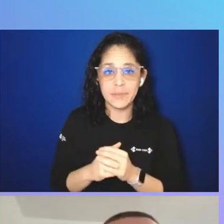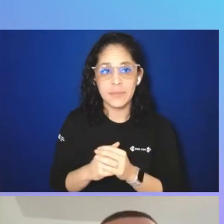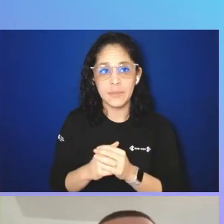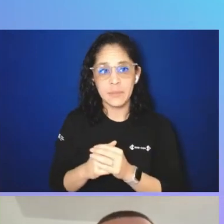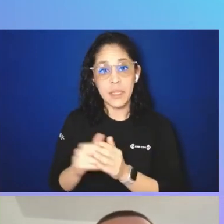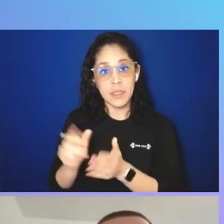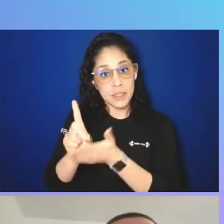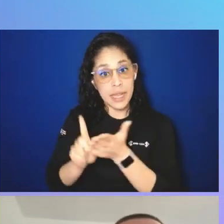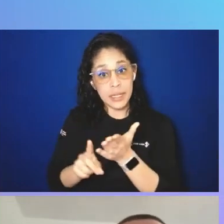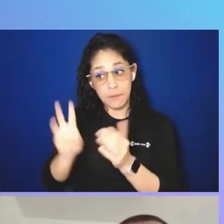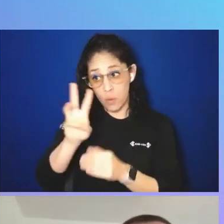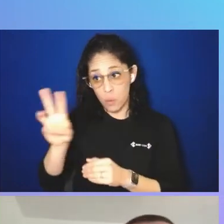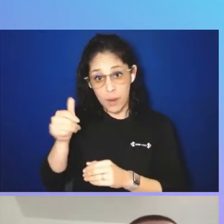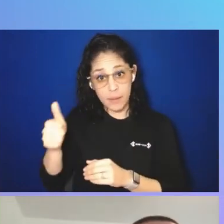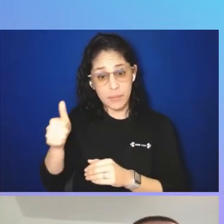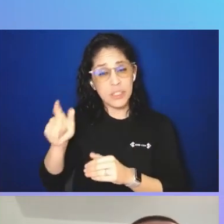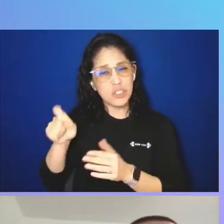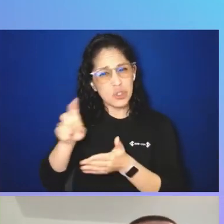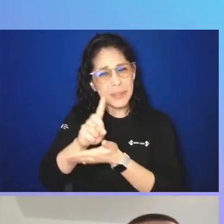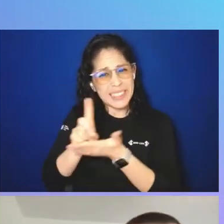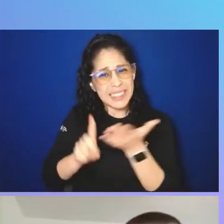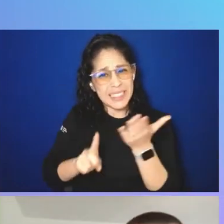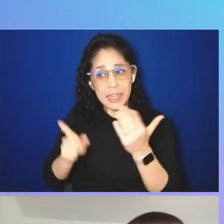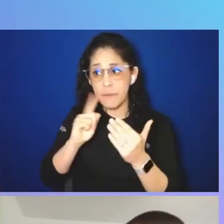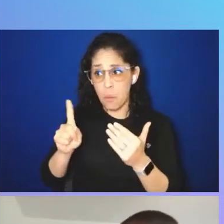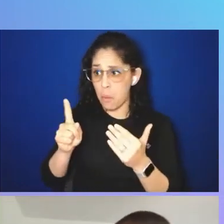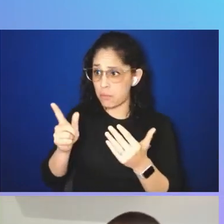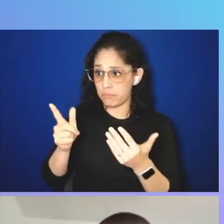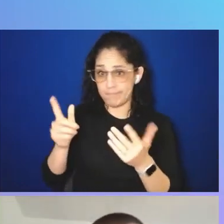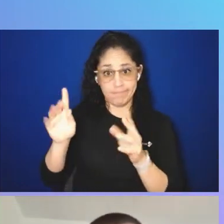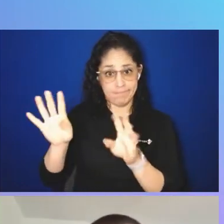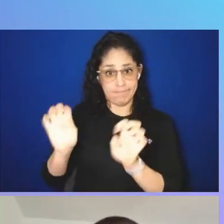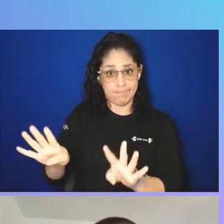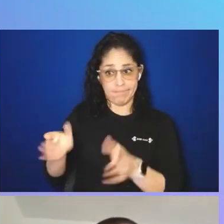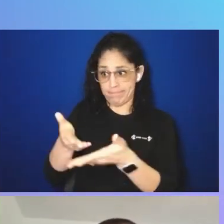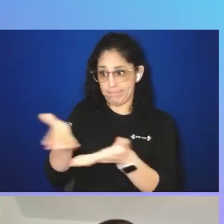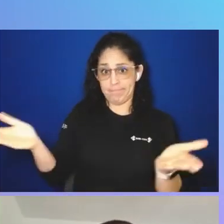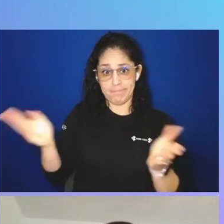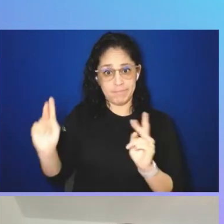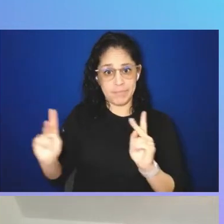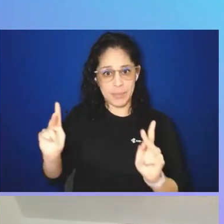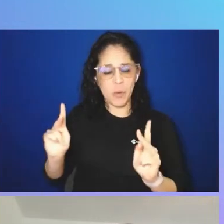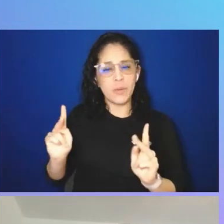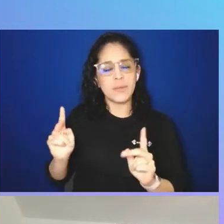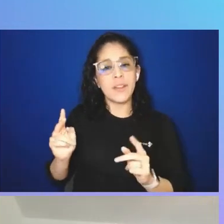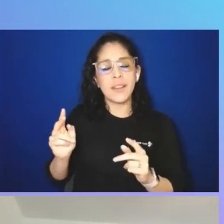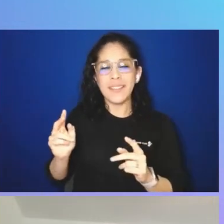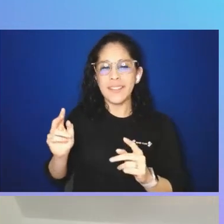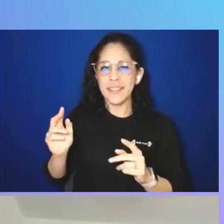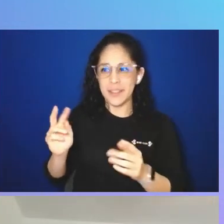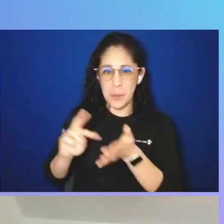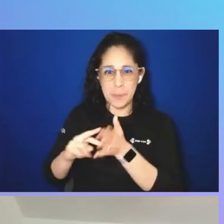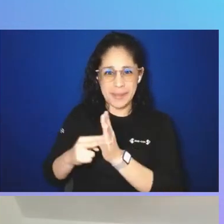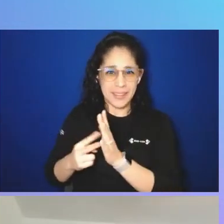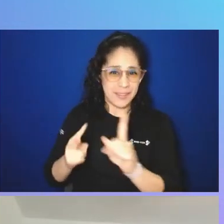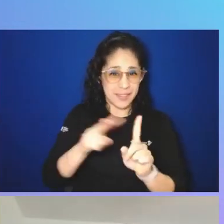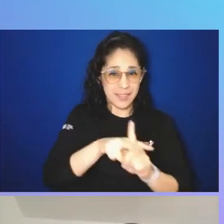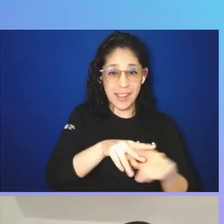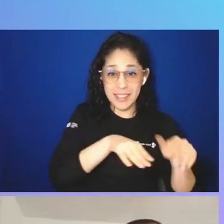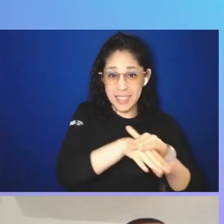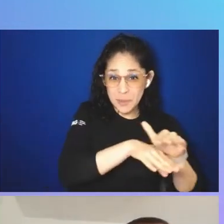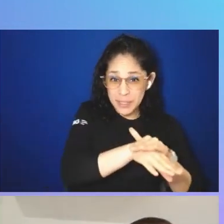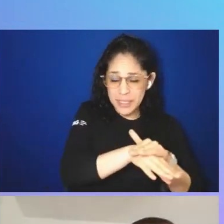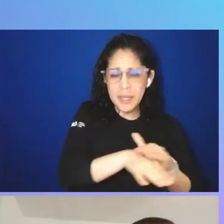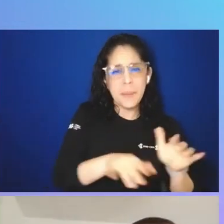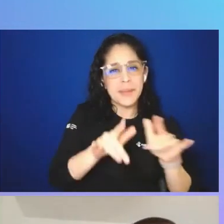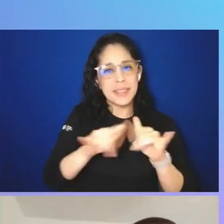be designing in and for the unknown. And that applies to accessibility as much as it does responsive